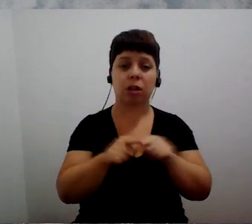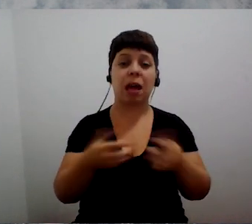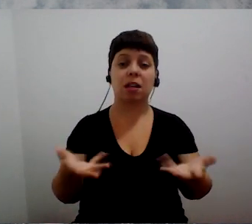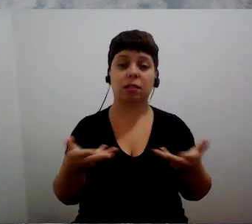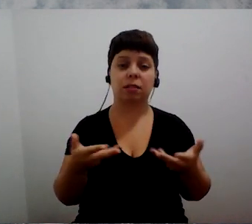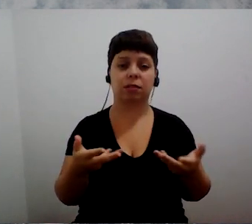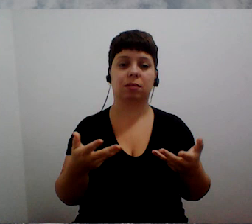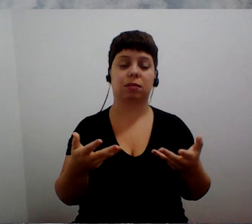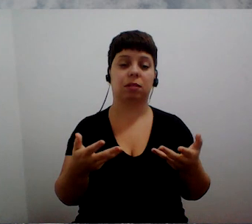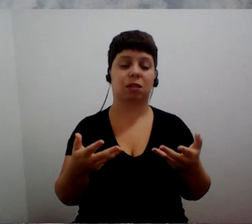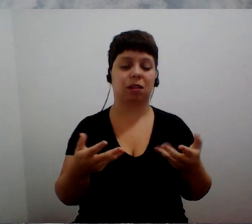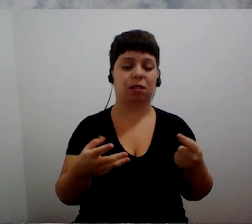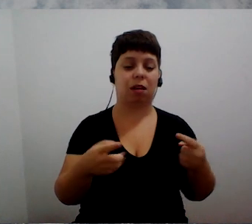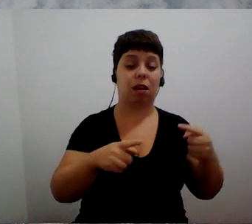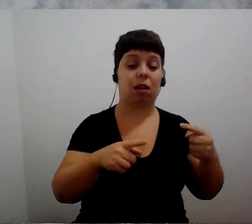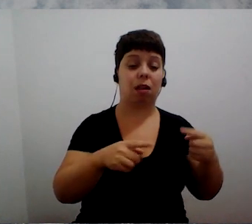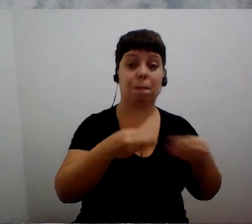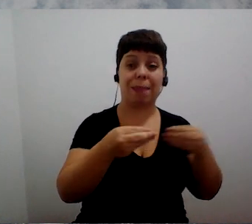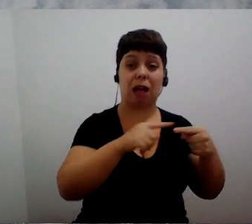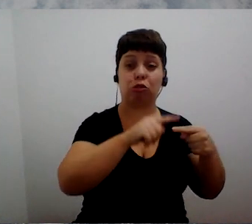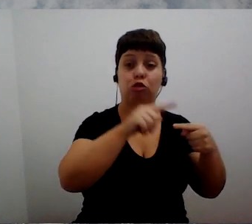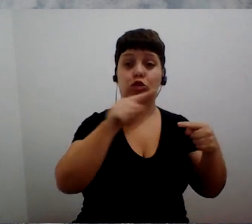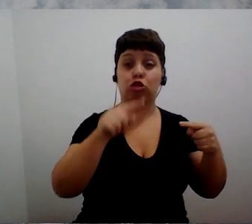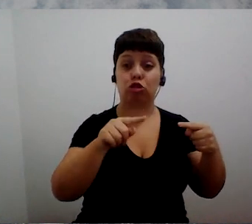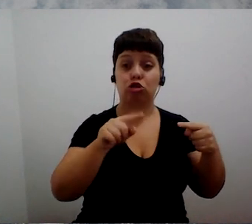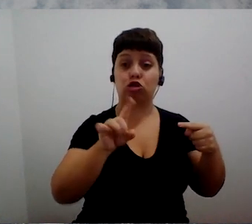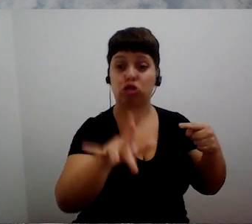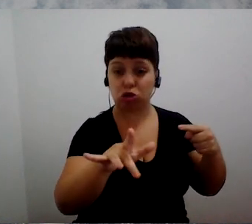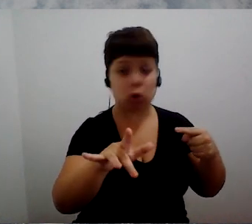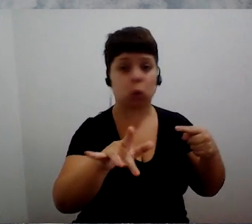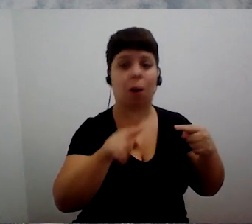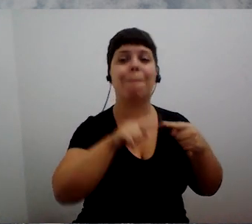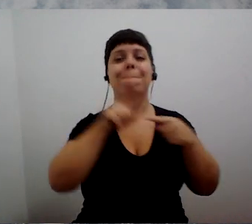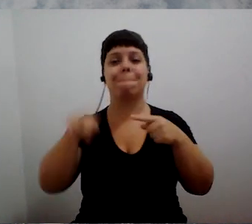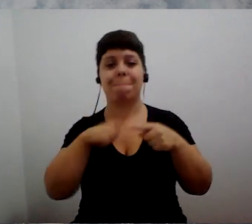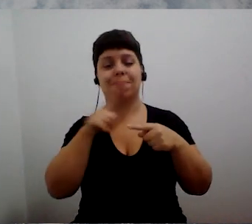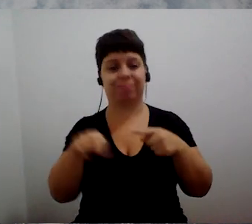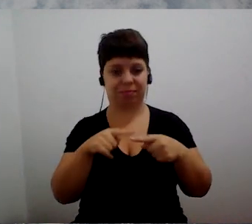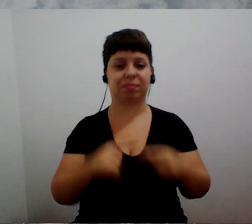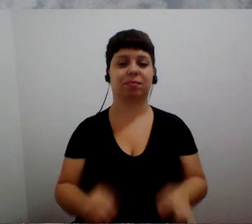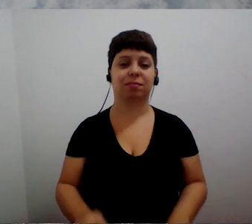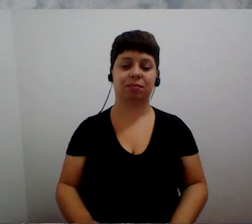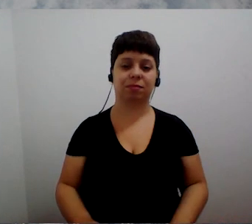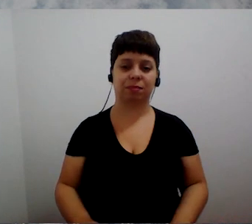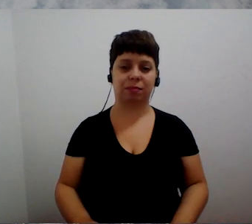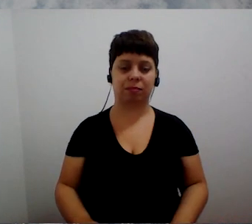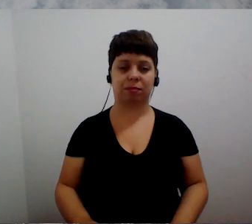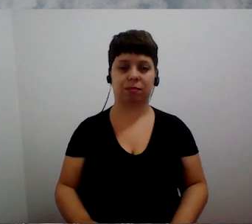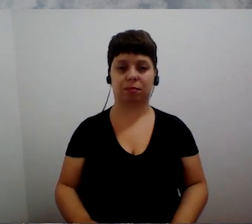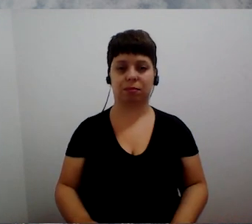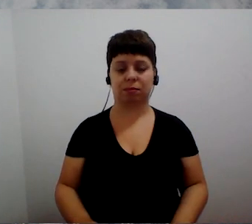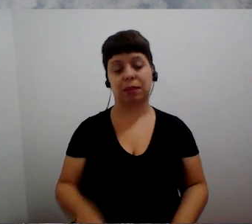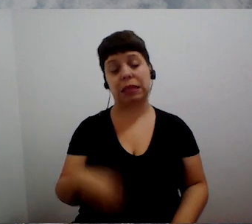and packaging, to accelerate transition towards a circular plastic economy, and to prevent